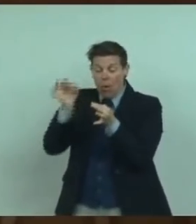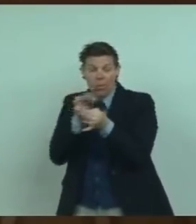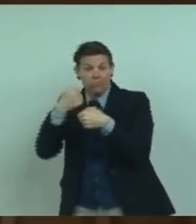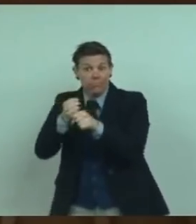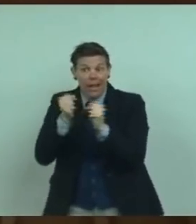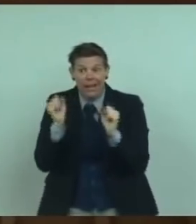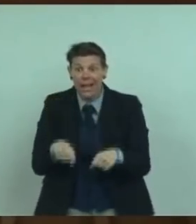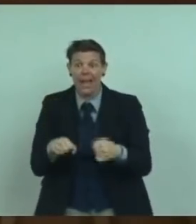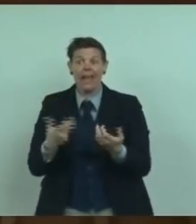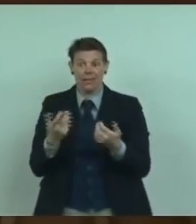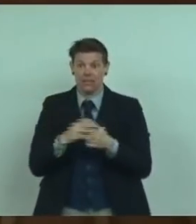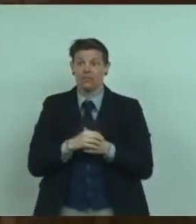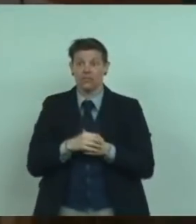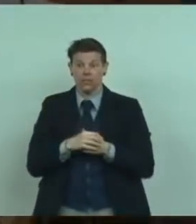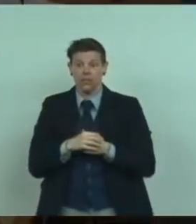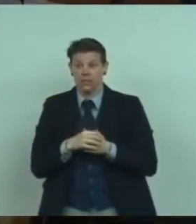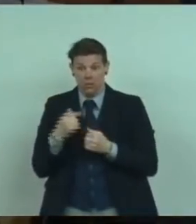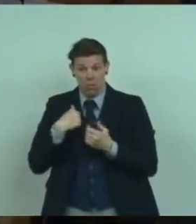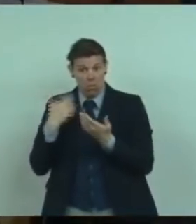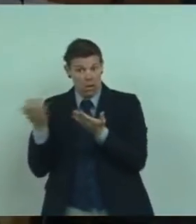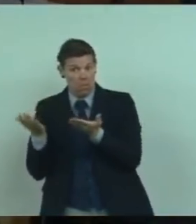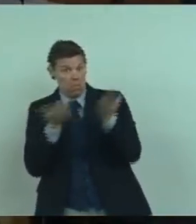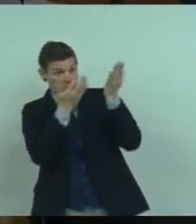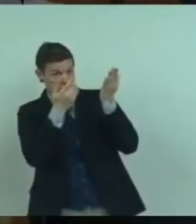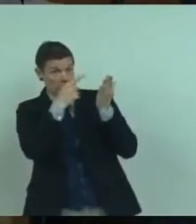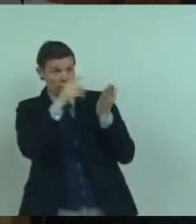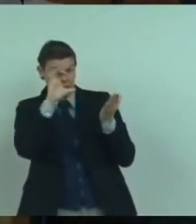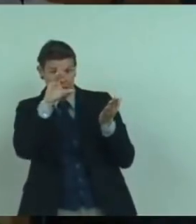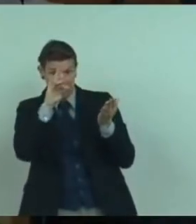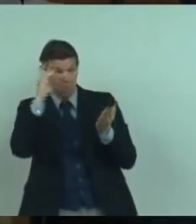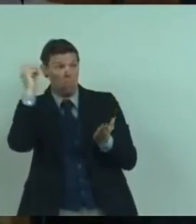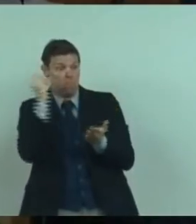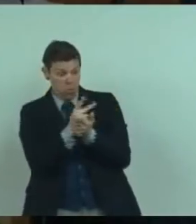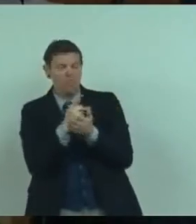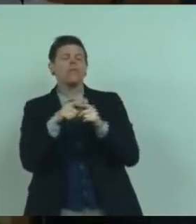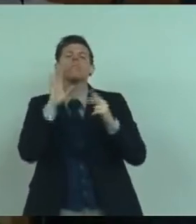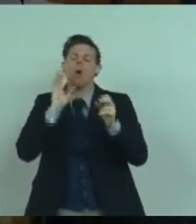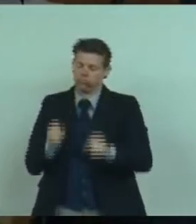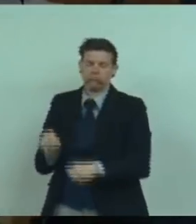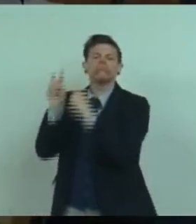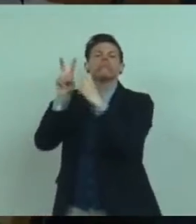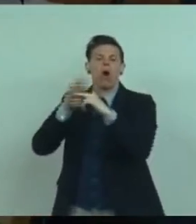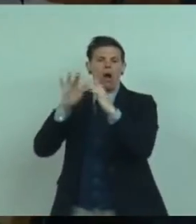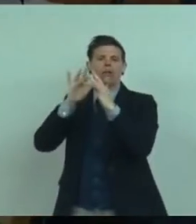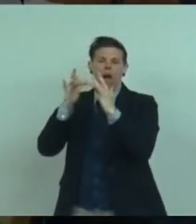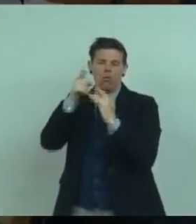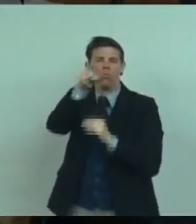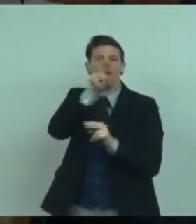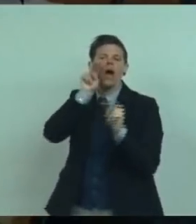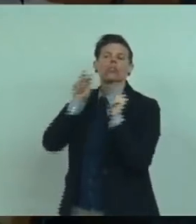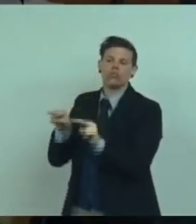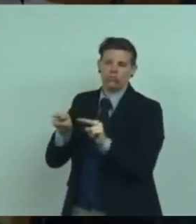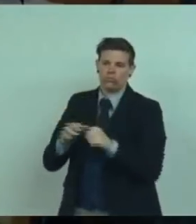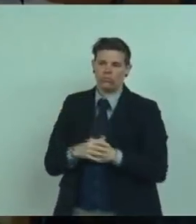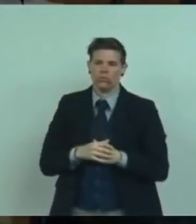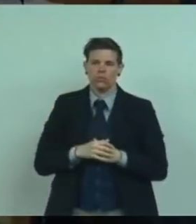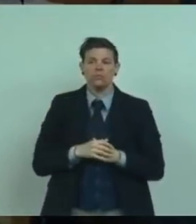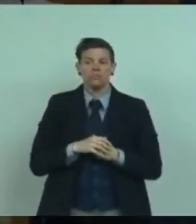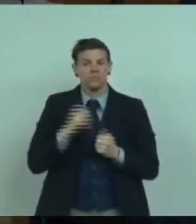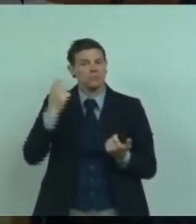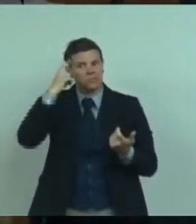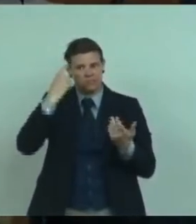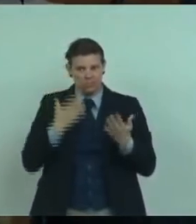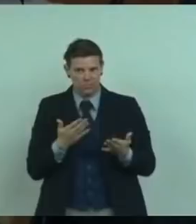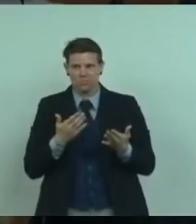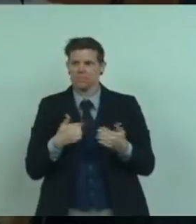website. Thank you. I really appreciate that. So I want to just reiterate, we are not requiring New Mexicans